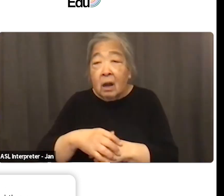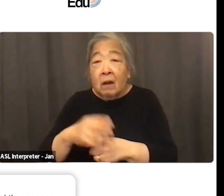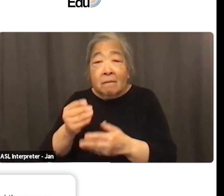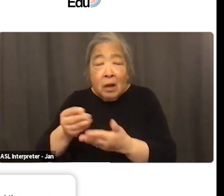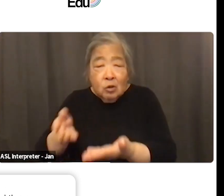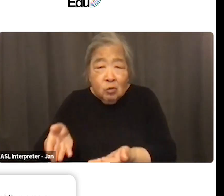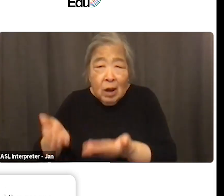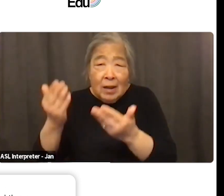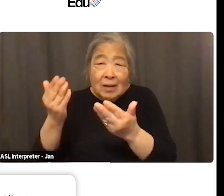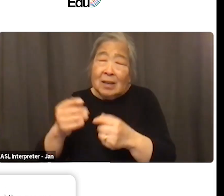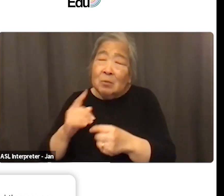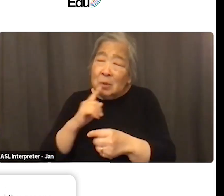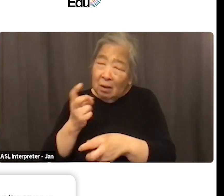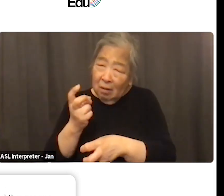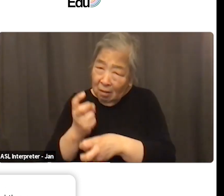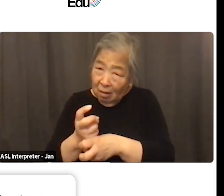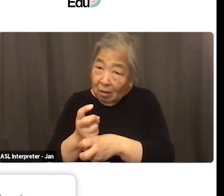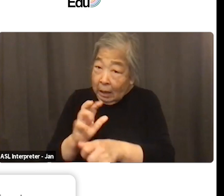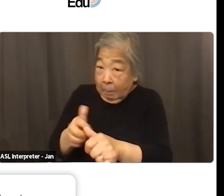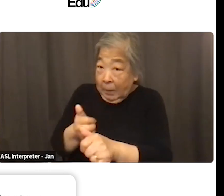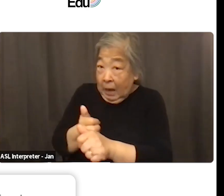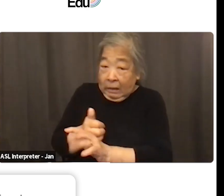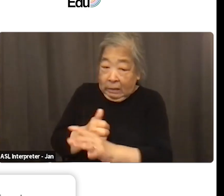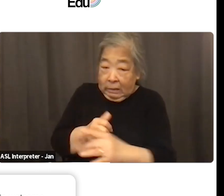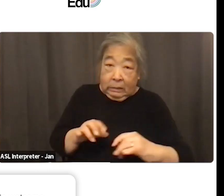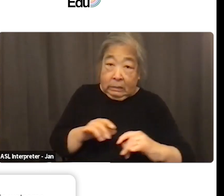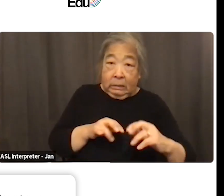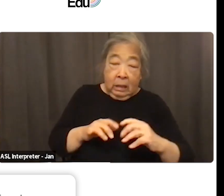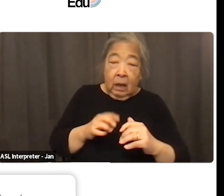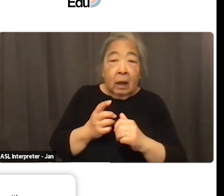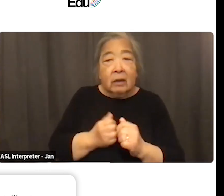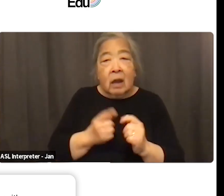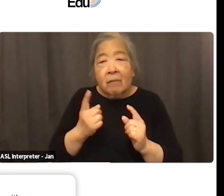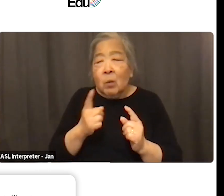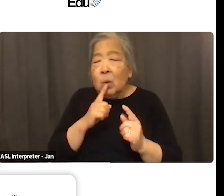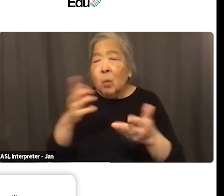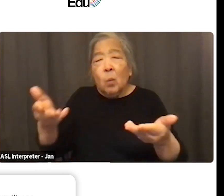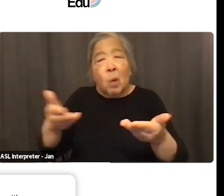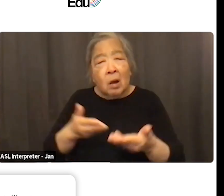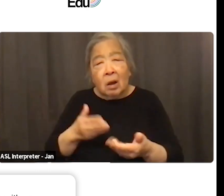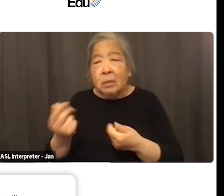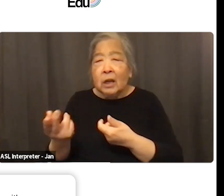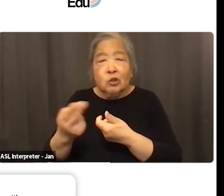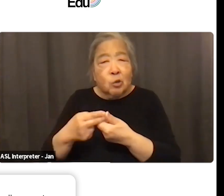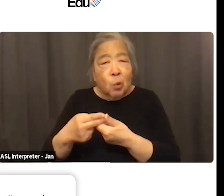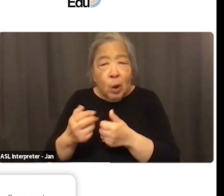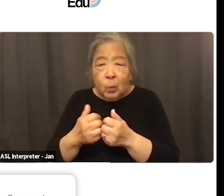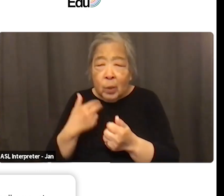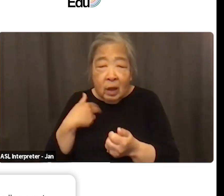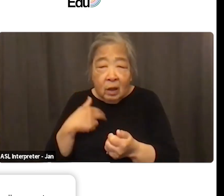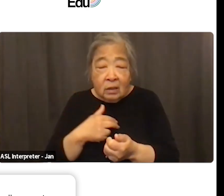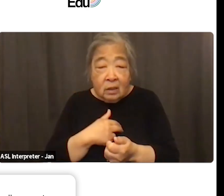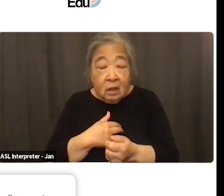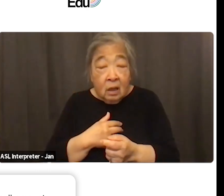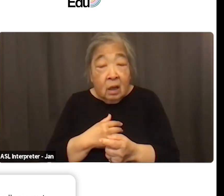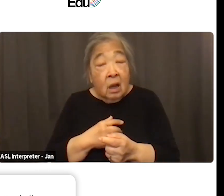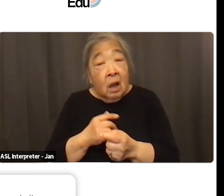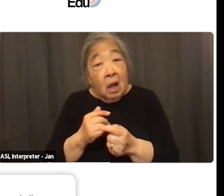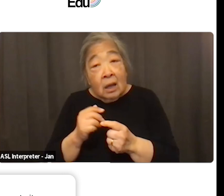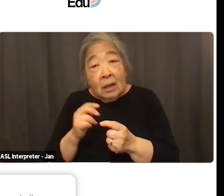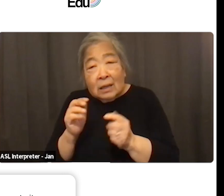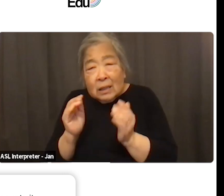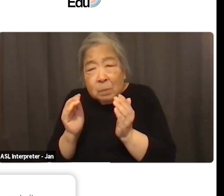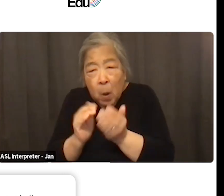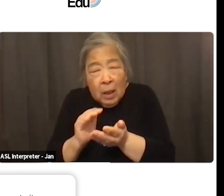is really, really hard behind the scenes, and everyone is welcome to join forces with us. There isn't a small amount.